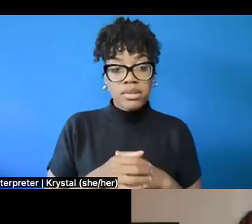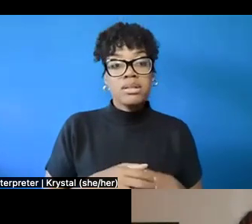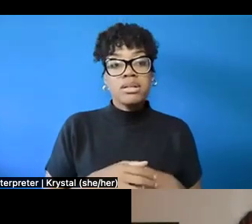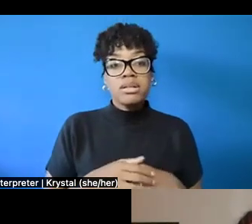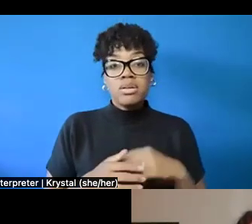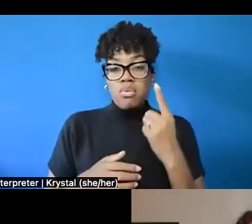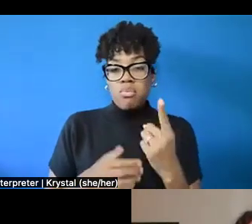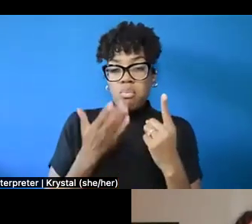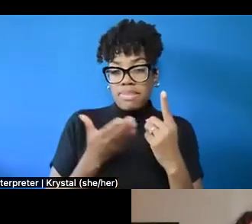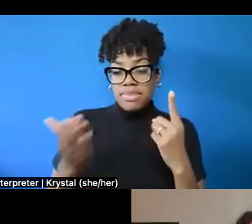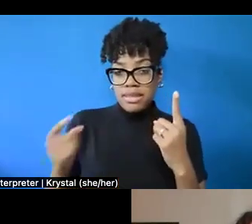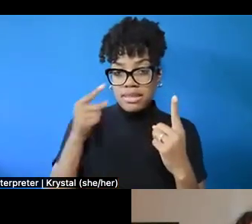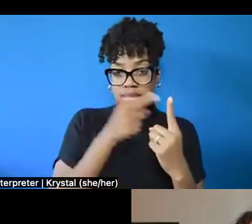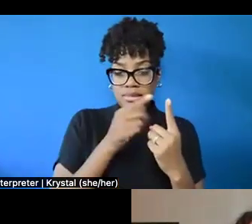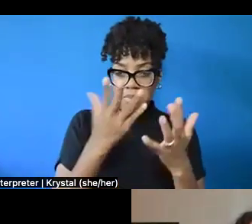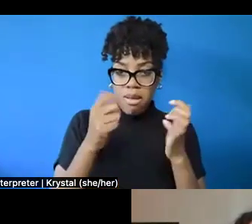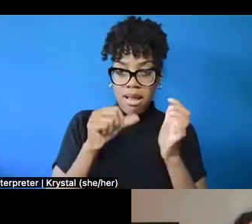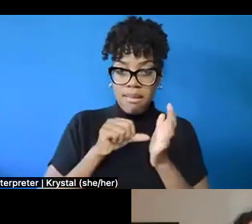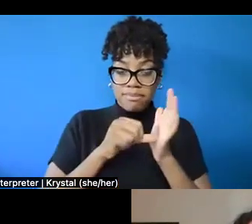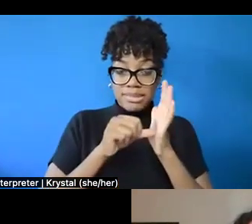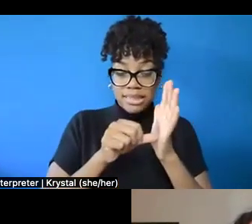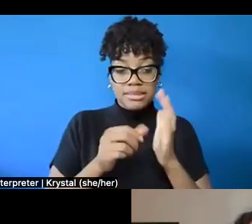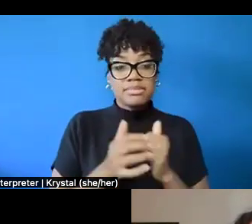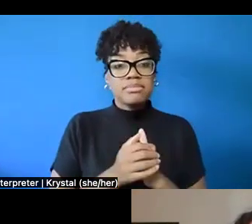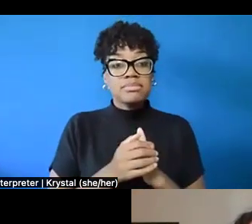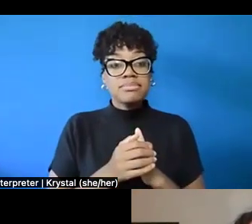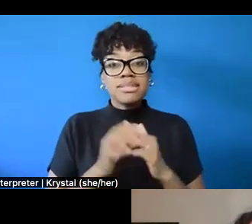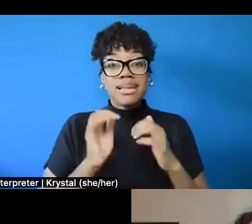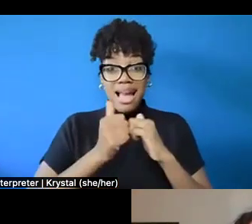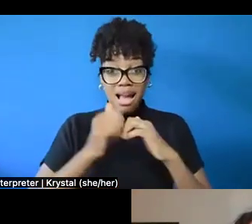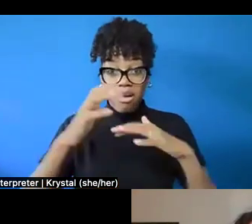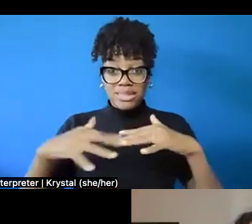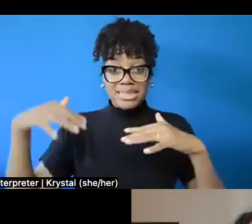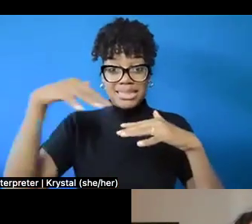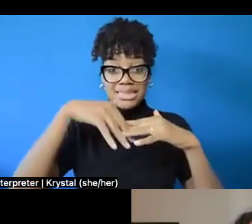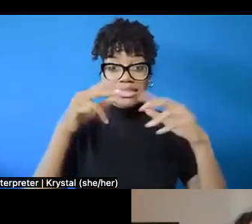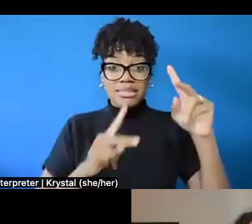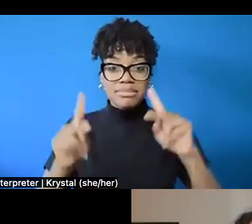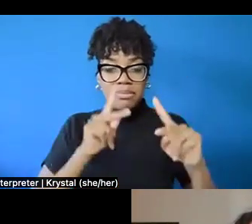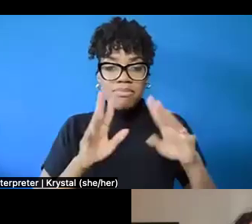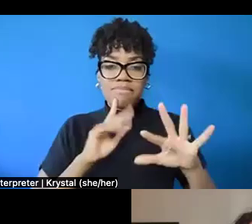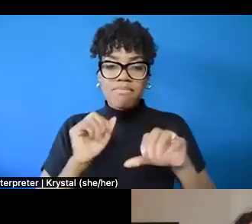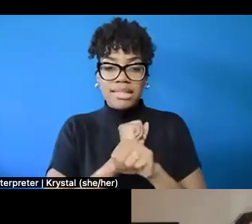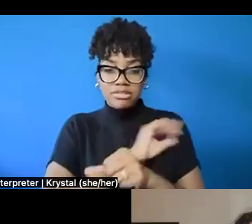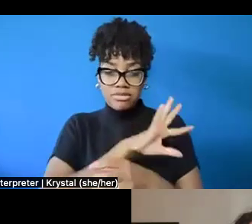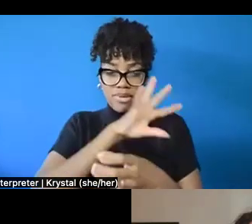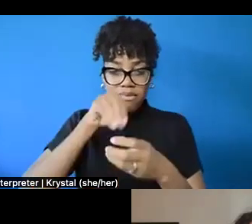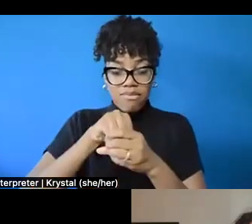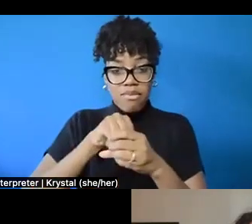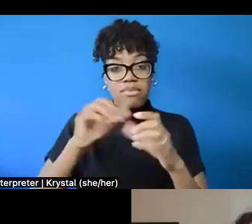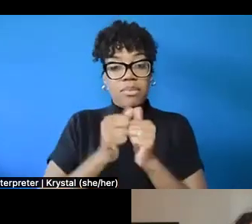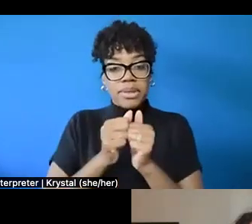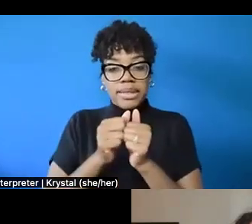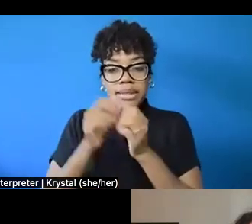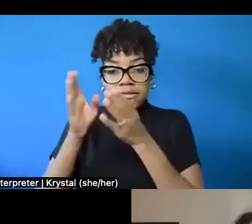they engaged in really incredible strategic diplomacy between multiple European powers and the new